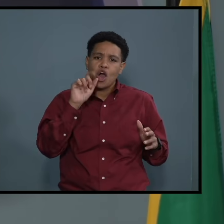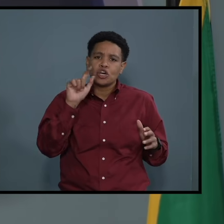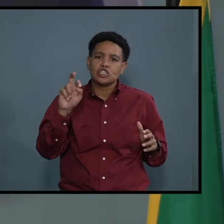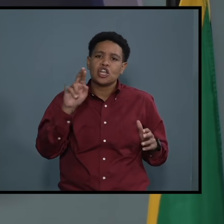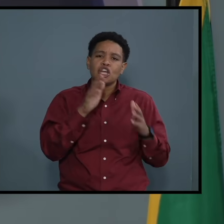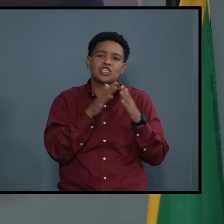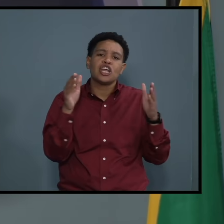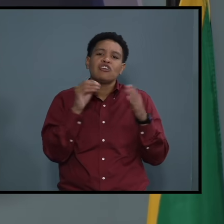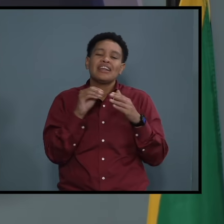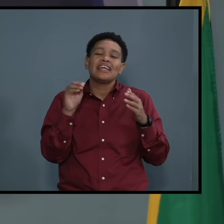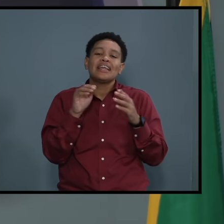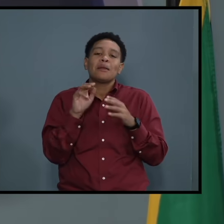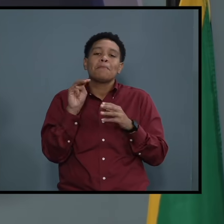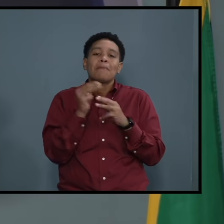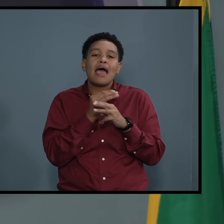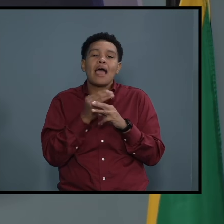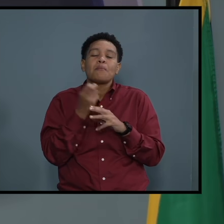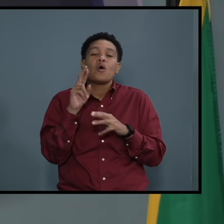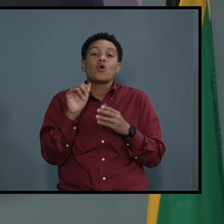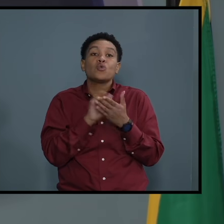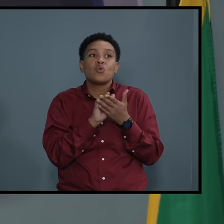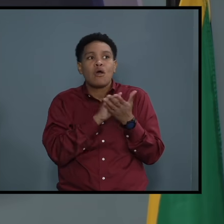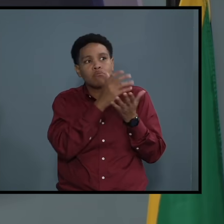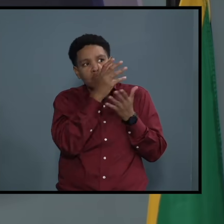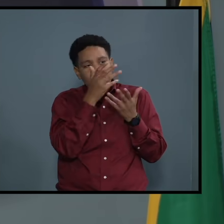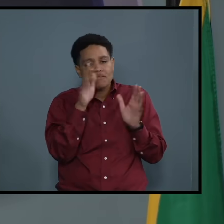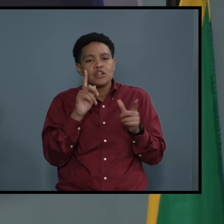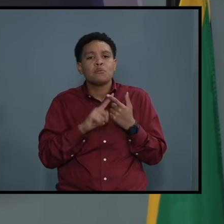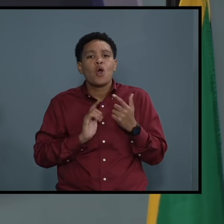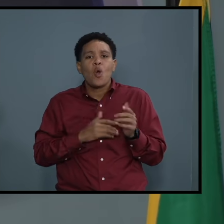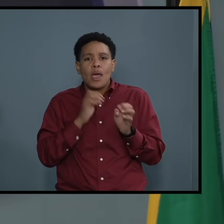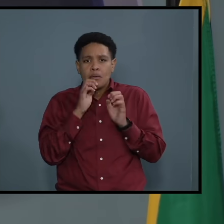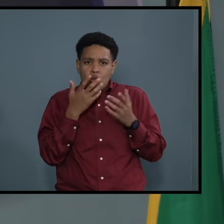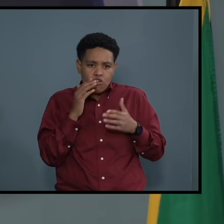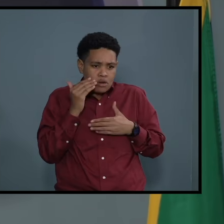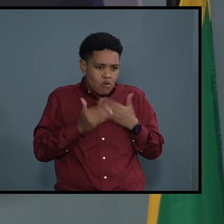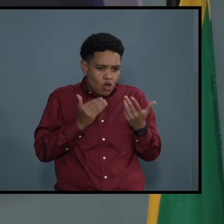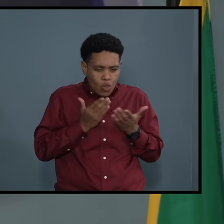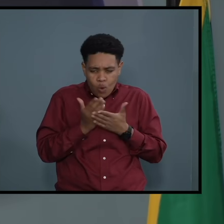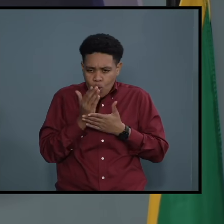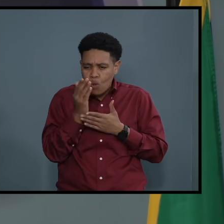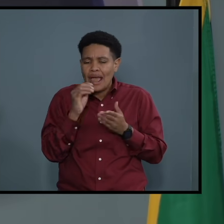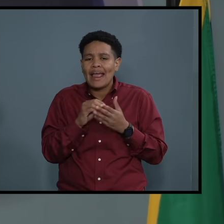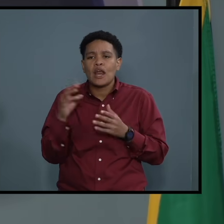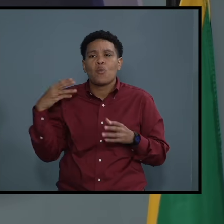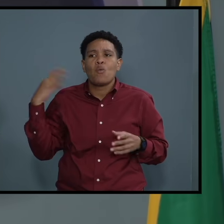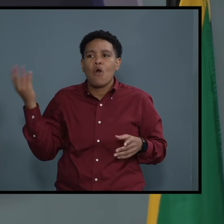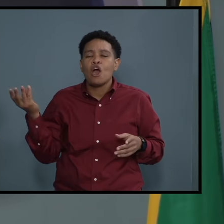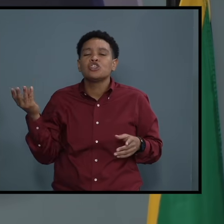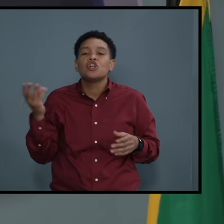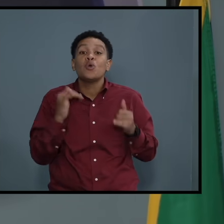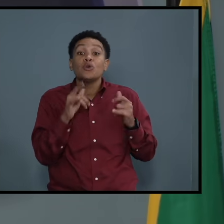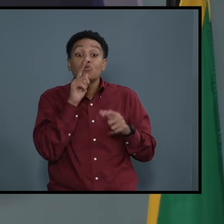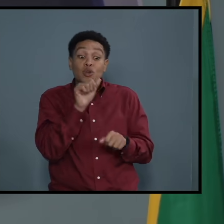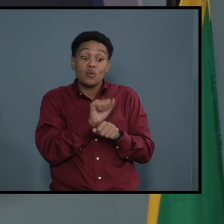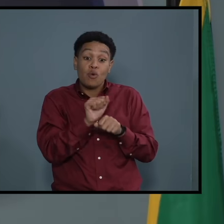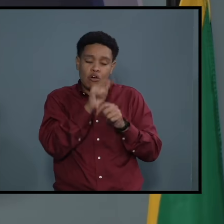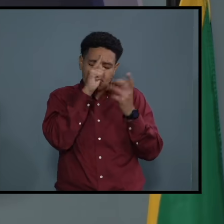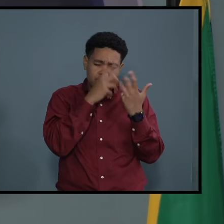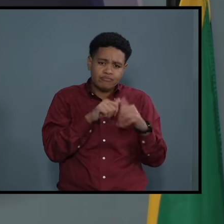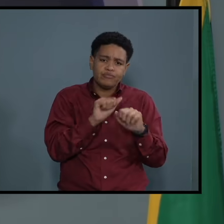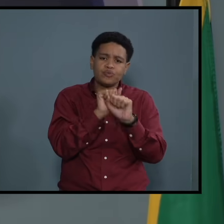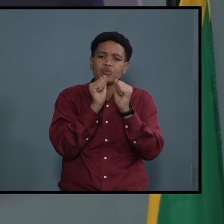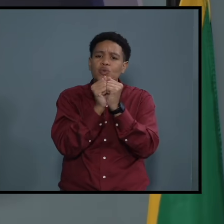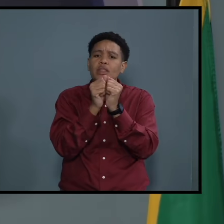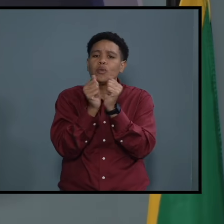Miami, our Consulate General in New York, and our embassy in Washington, which have worked together with